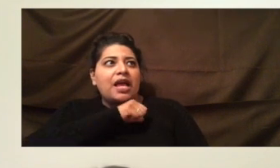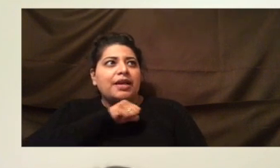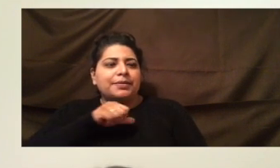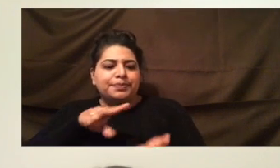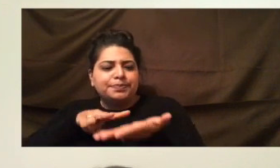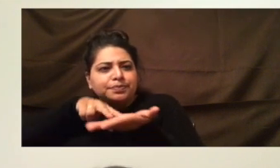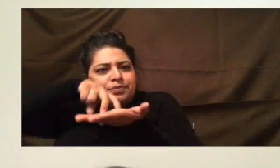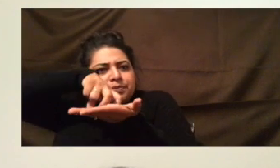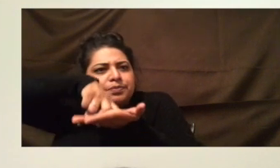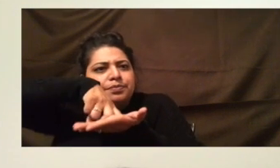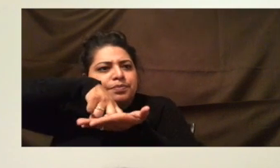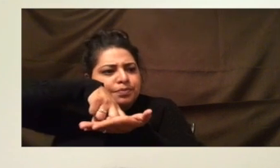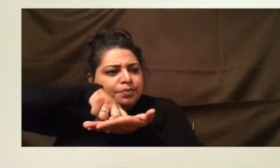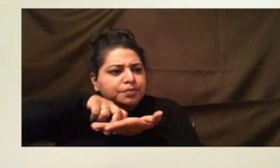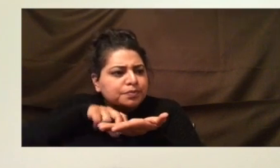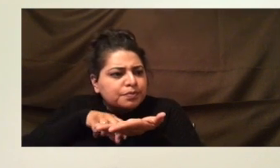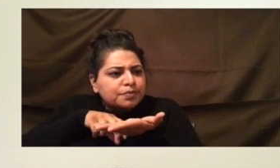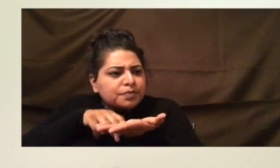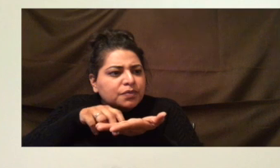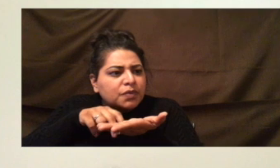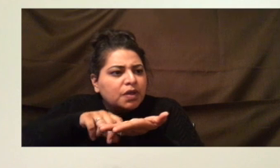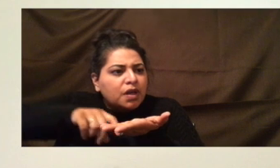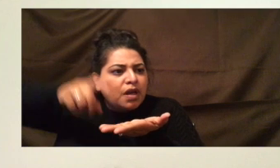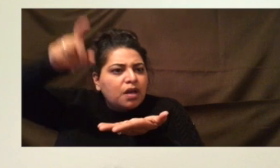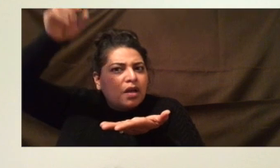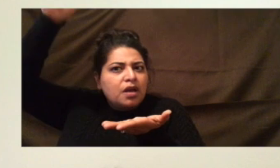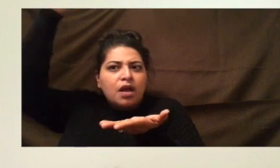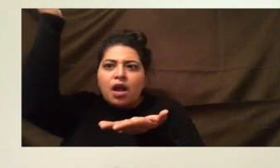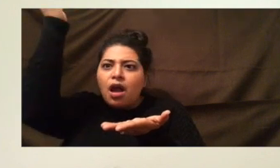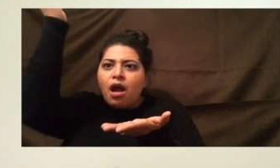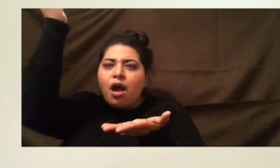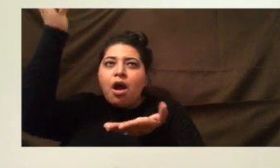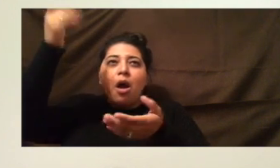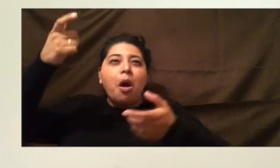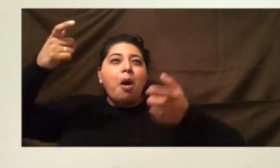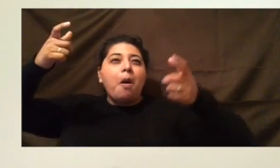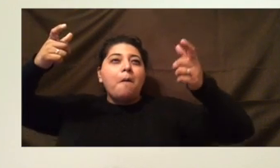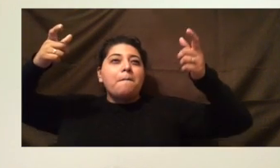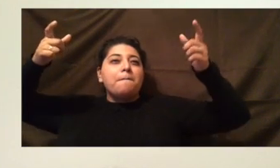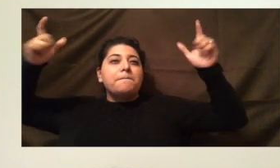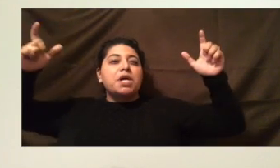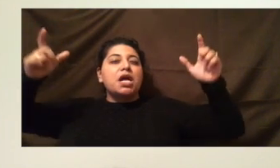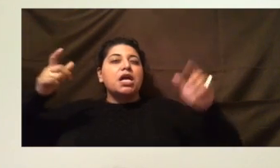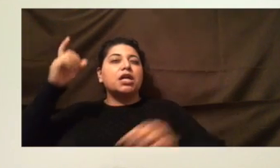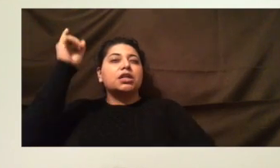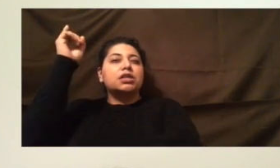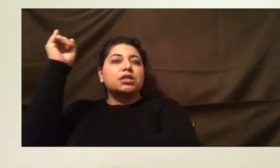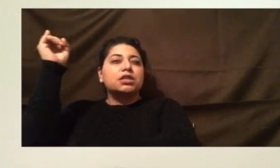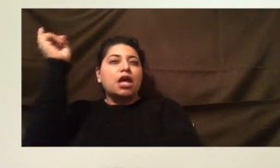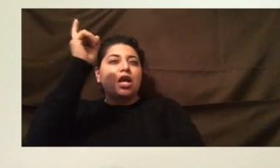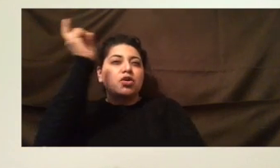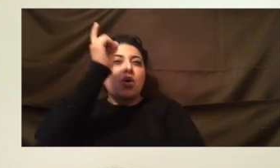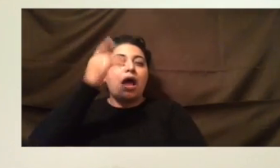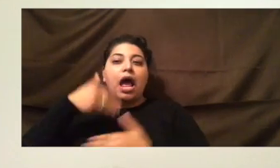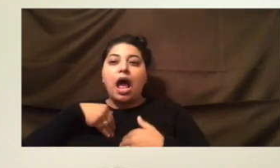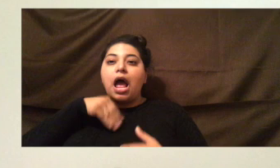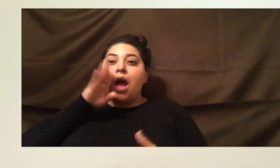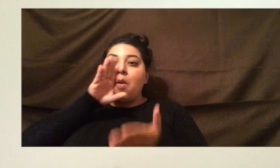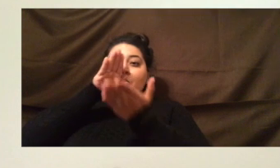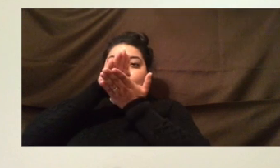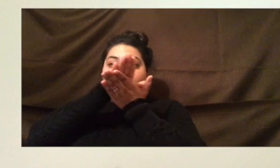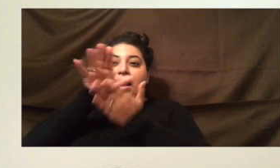Annie was crouching next to one of the nests, and standing over her was a gigantic duck-billed dinosaur. Don't